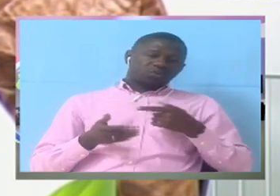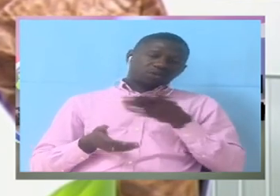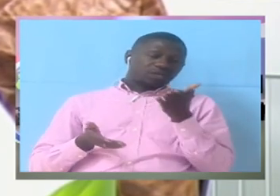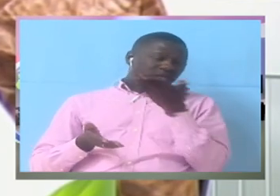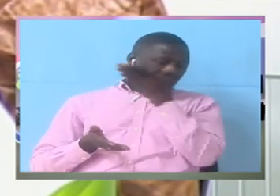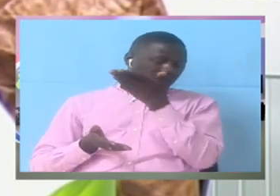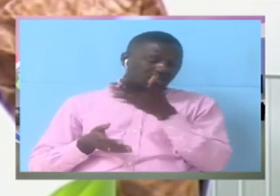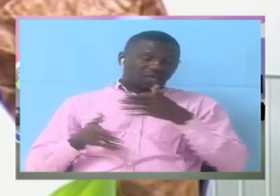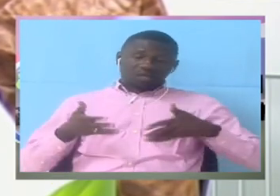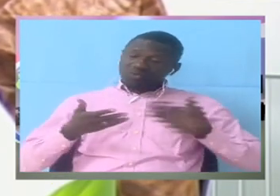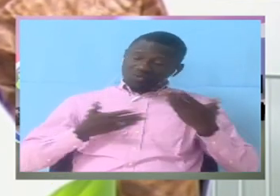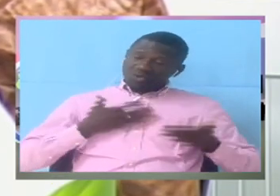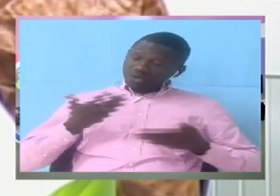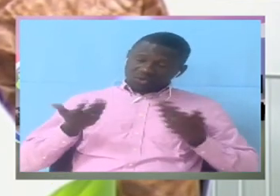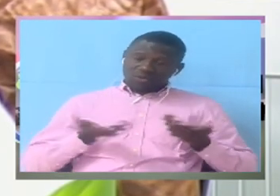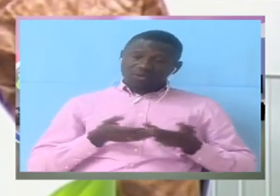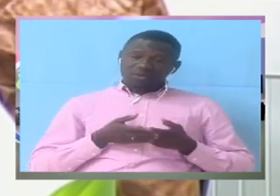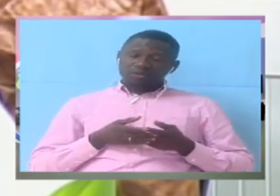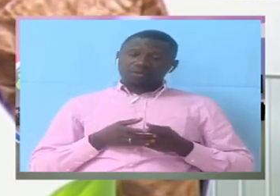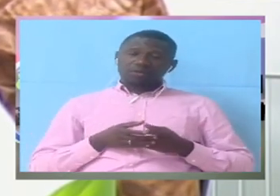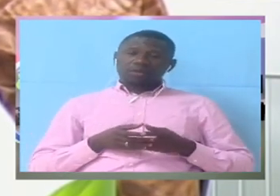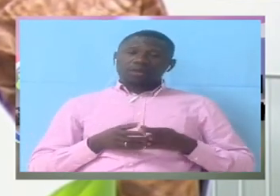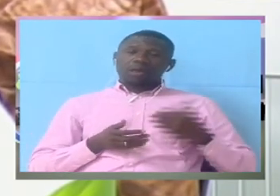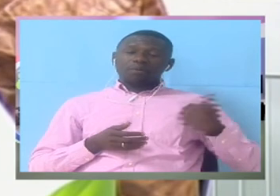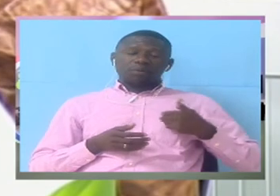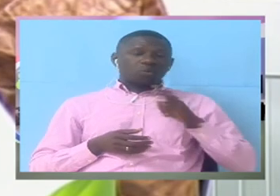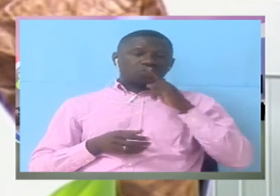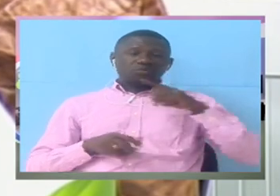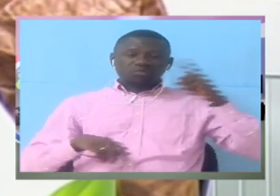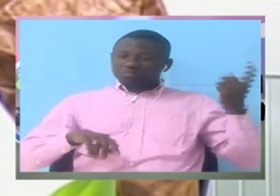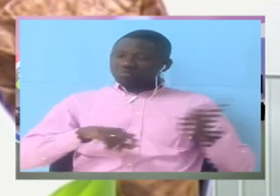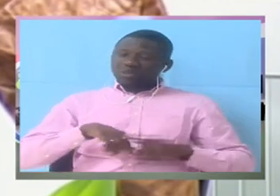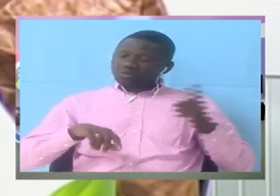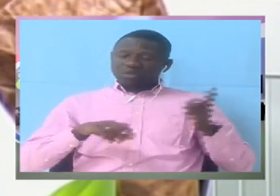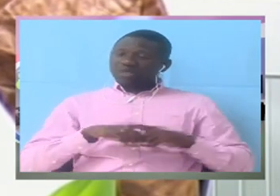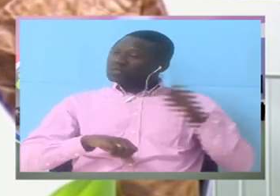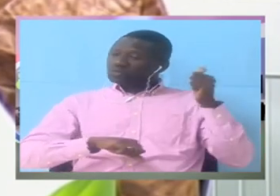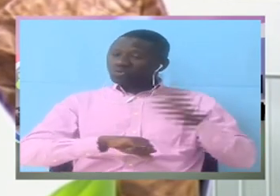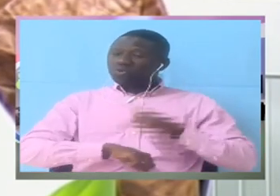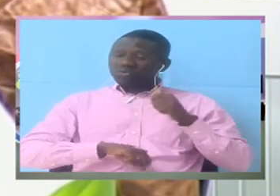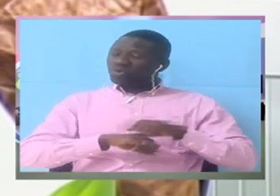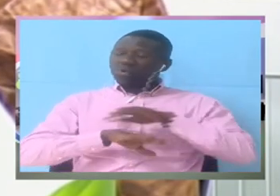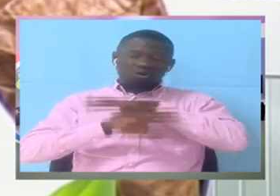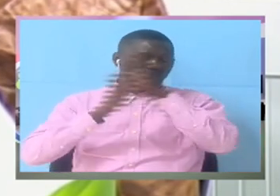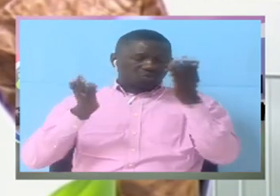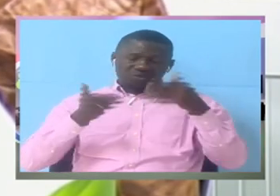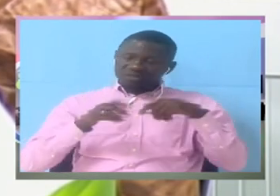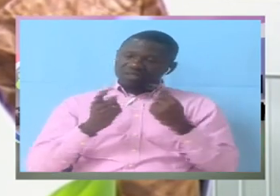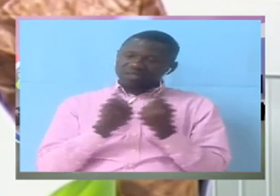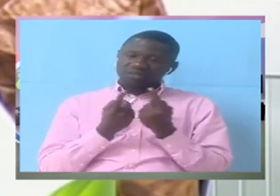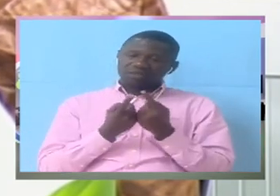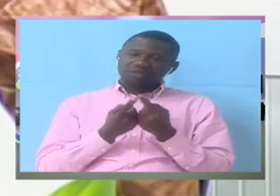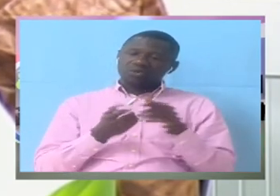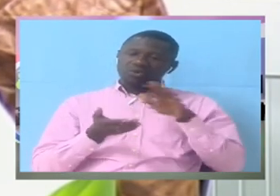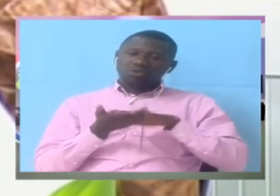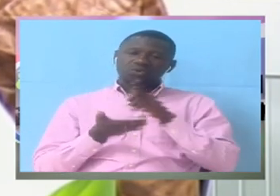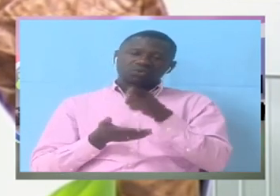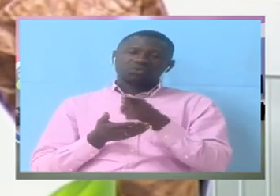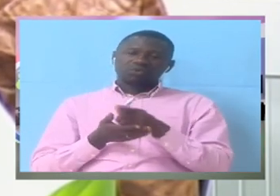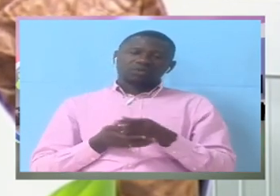Some others are there enjoying. Those who beat you up and did all sorts of things on